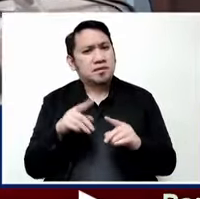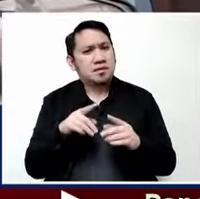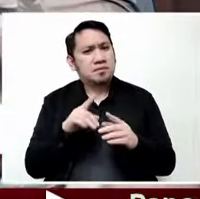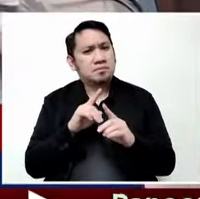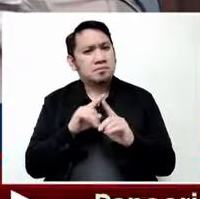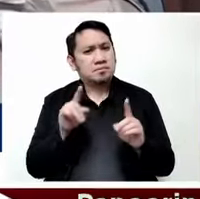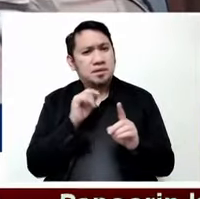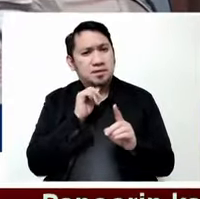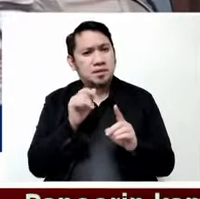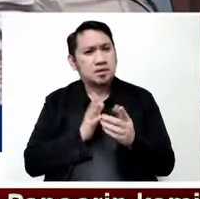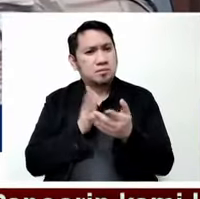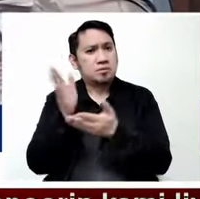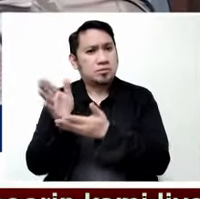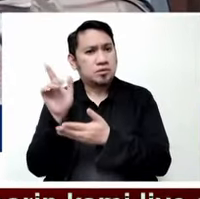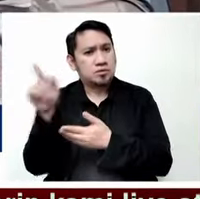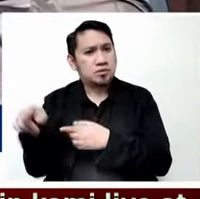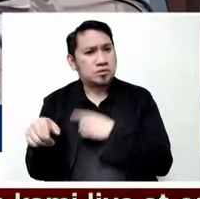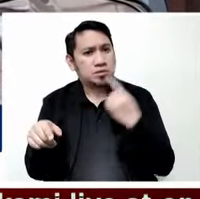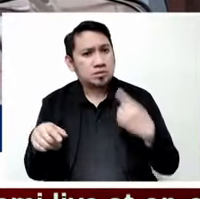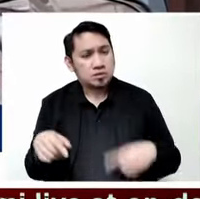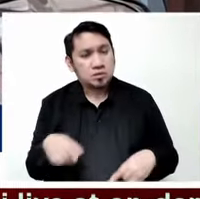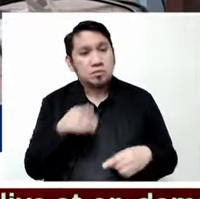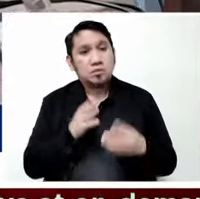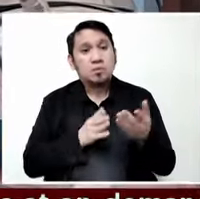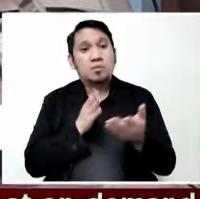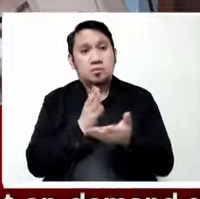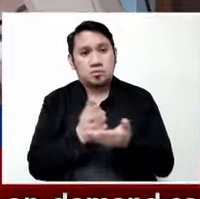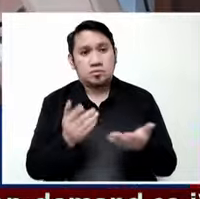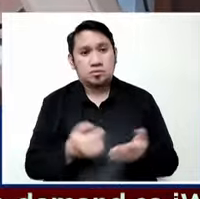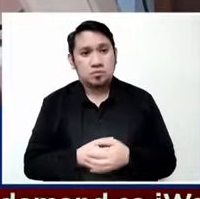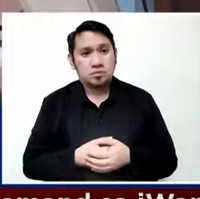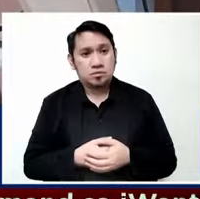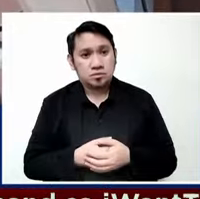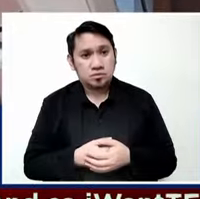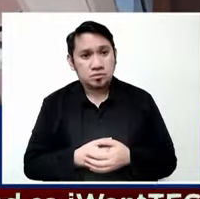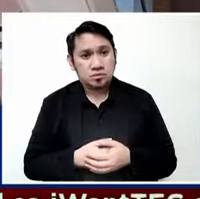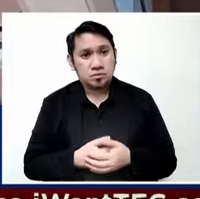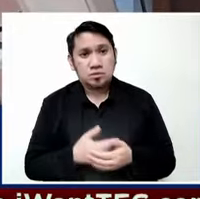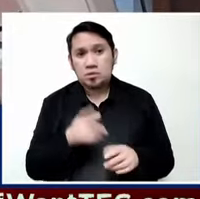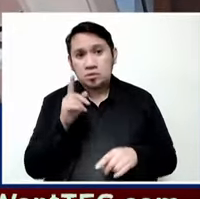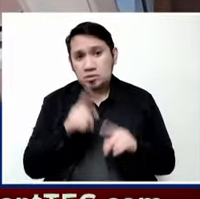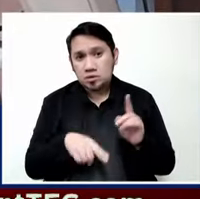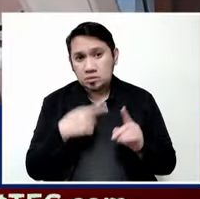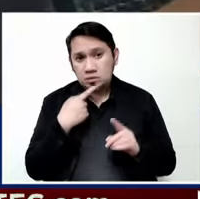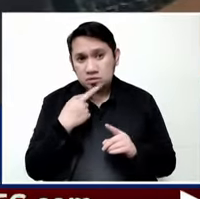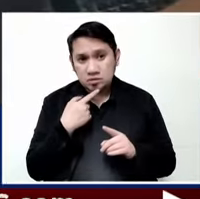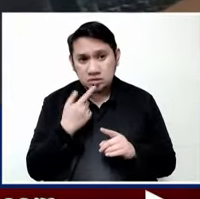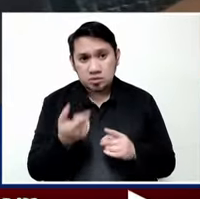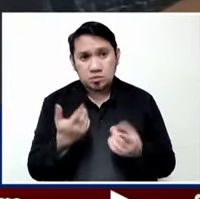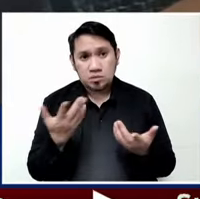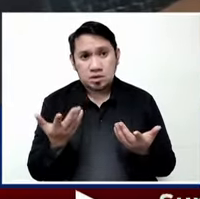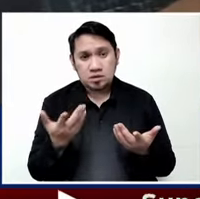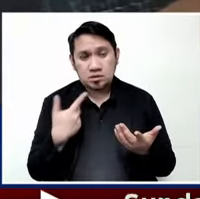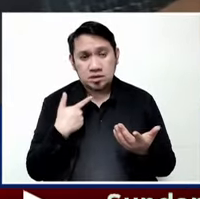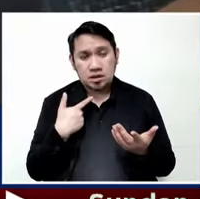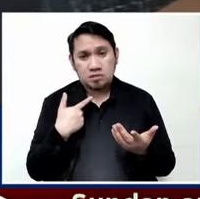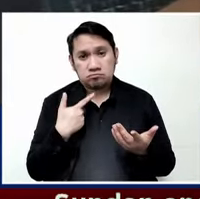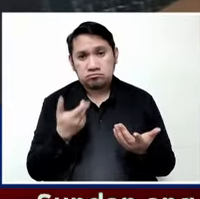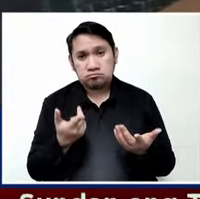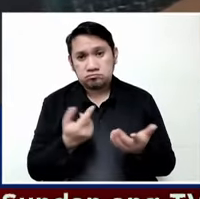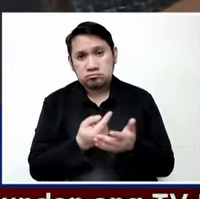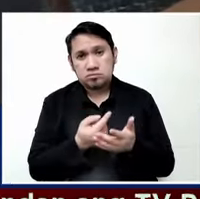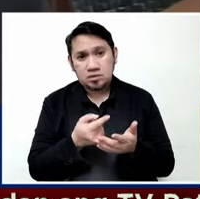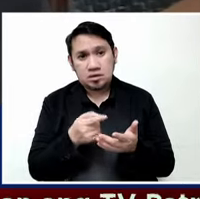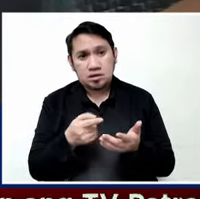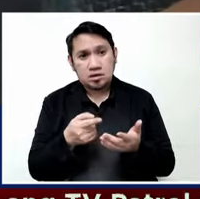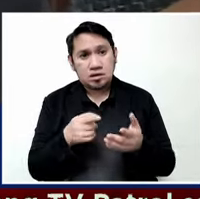Grid of China, right? Pumunta ba? Oh. So hindi niyo masasabi na wala silang remote access. The National Security Council,